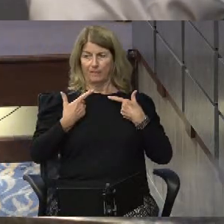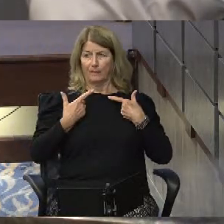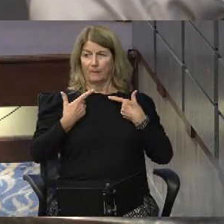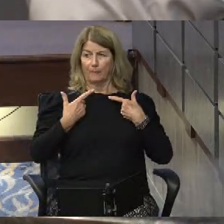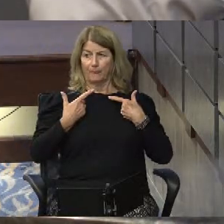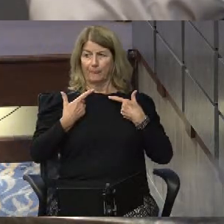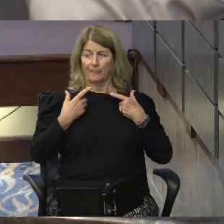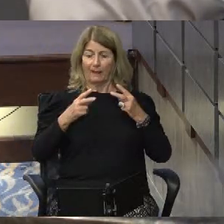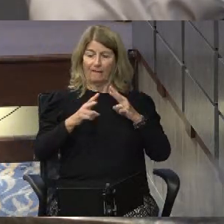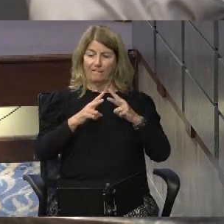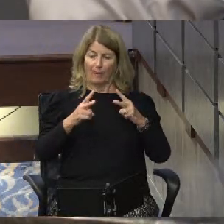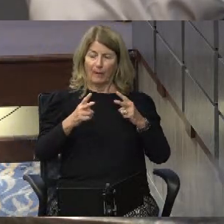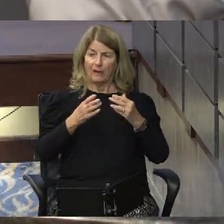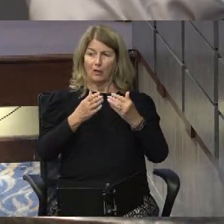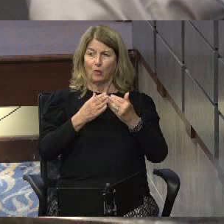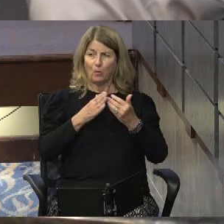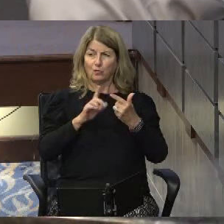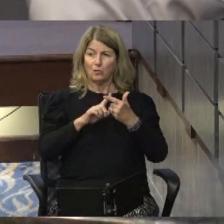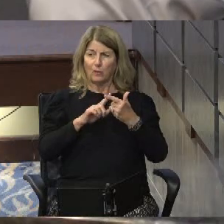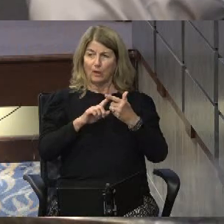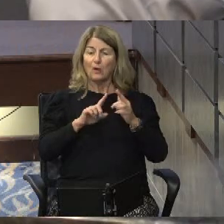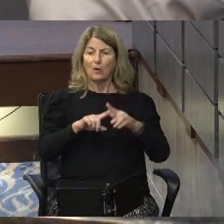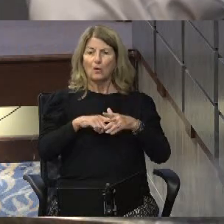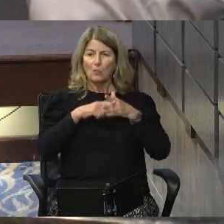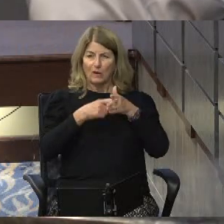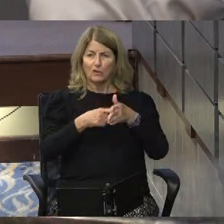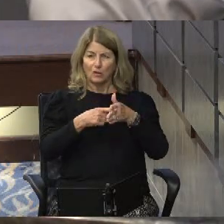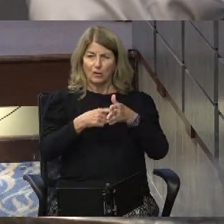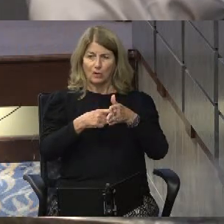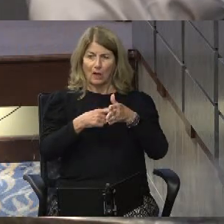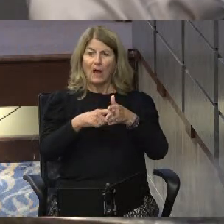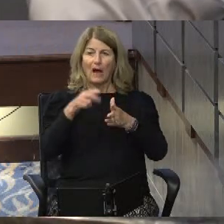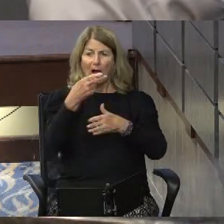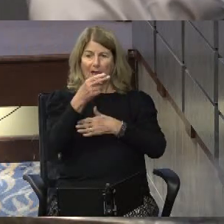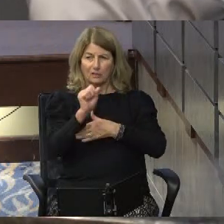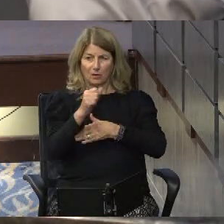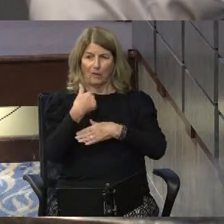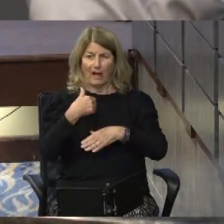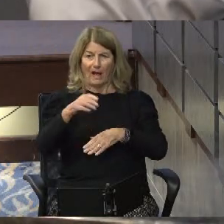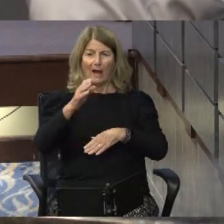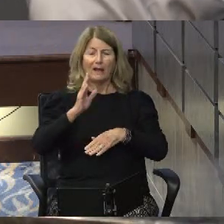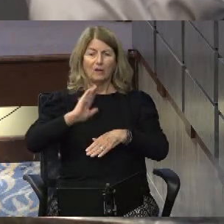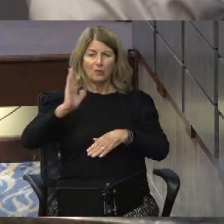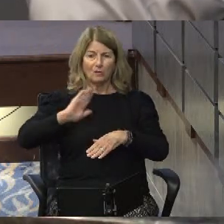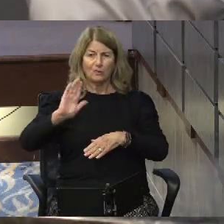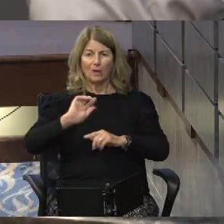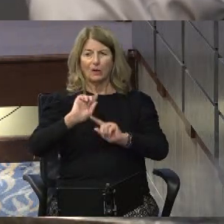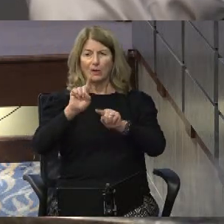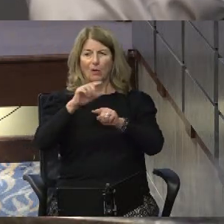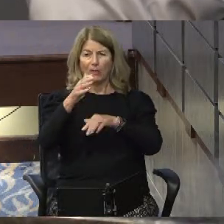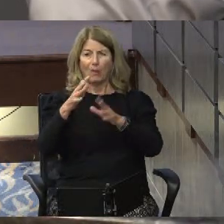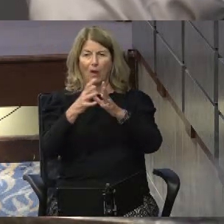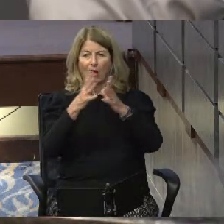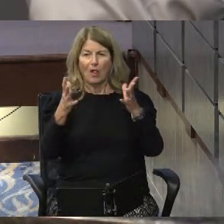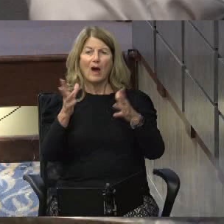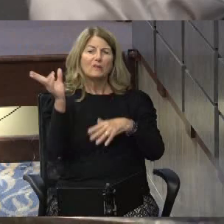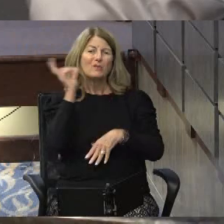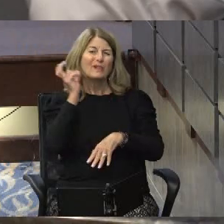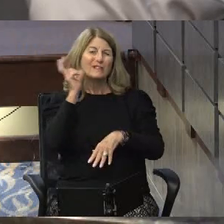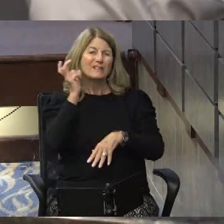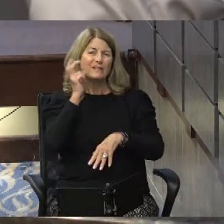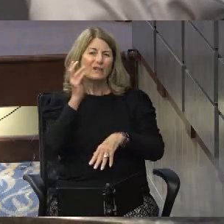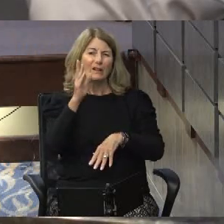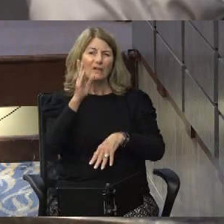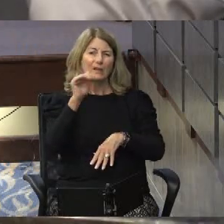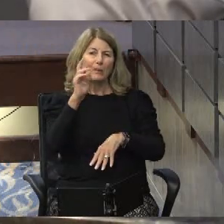pretty close to the original Moore High School. Right. I used to go over there a lot to listen to their bands and their